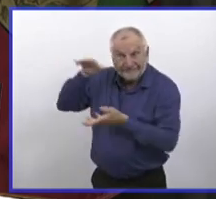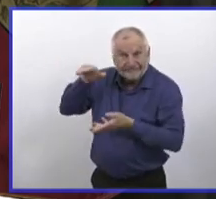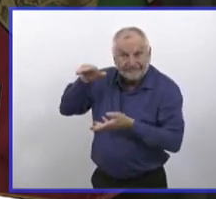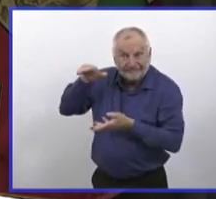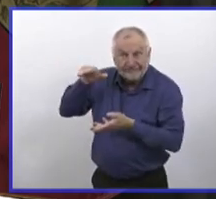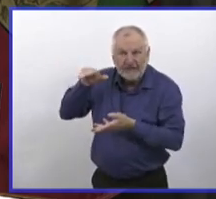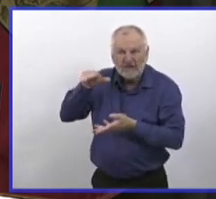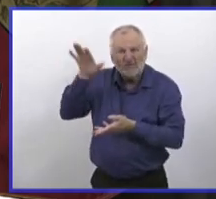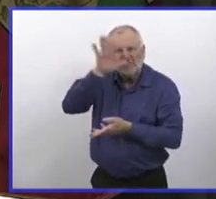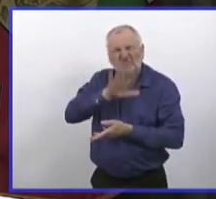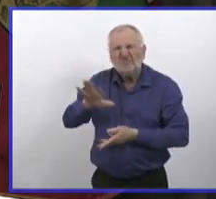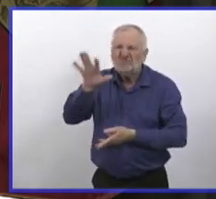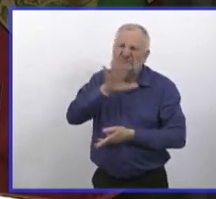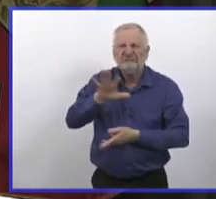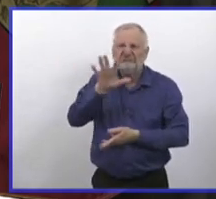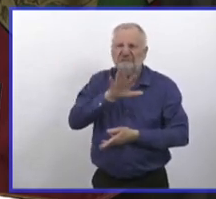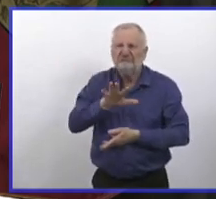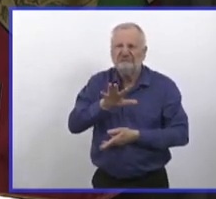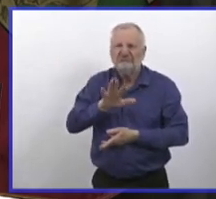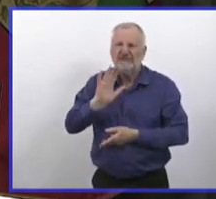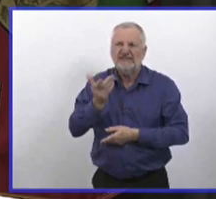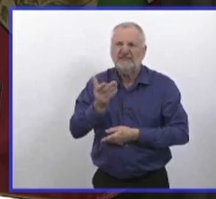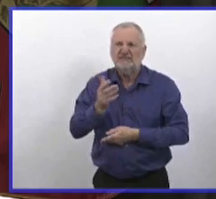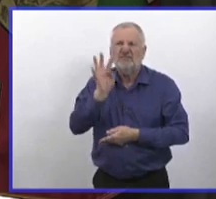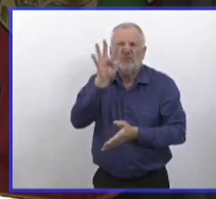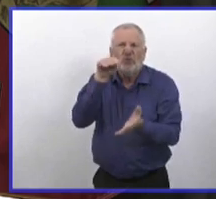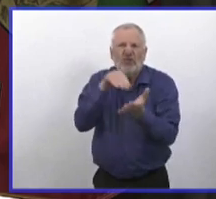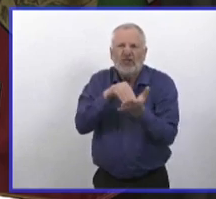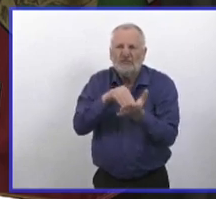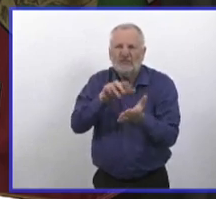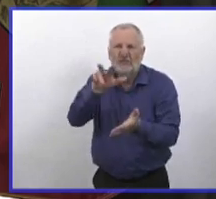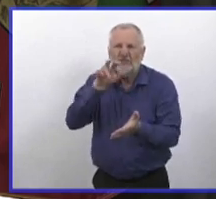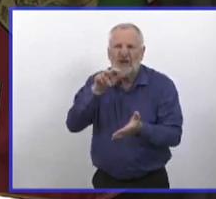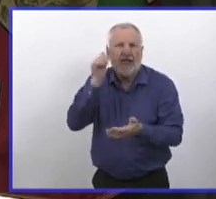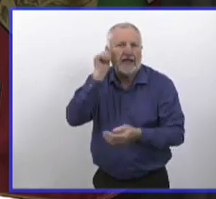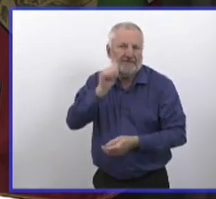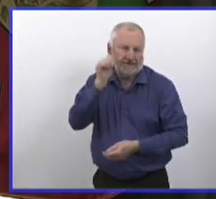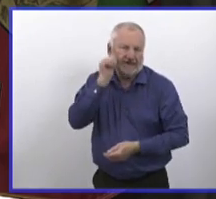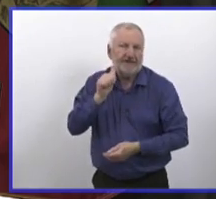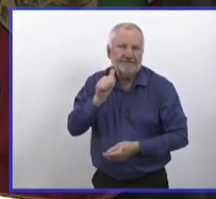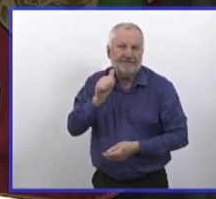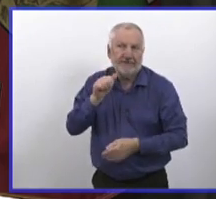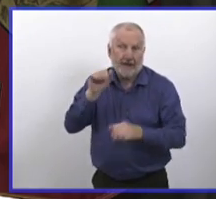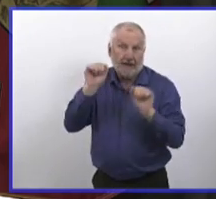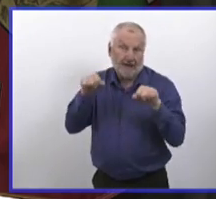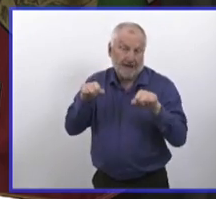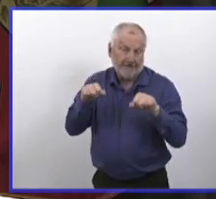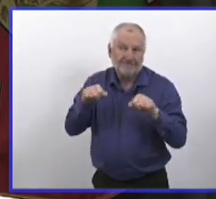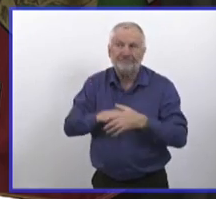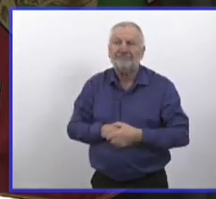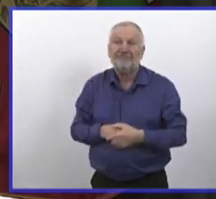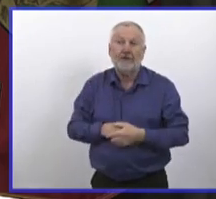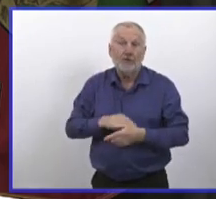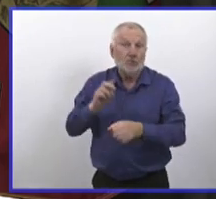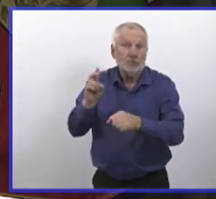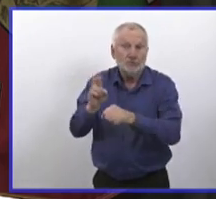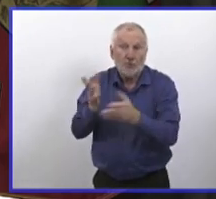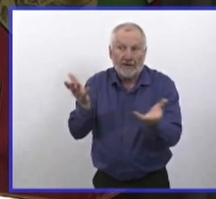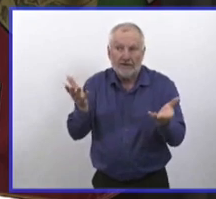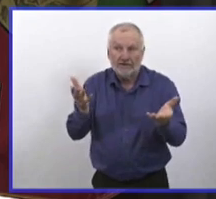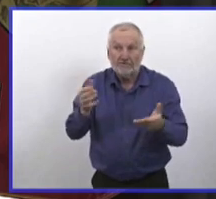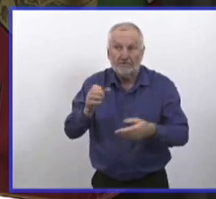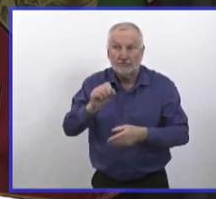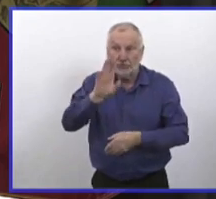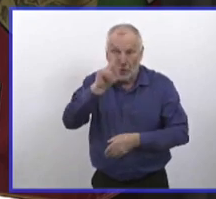projecting giving approximately 4,300 doses a day through the super sites, the pop-ups that are coming up, and